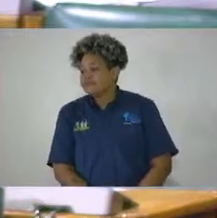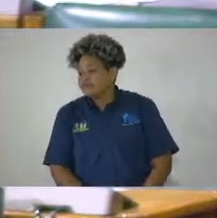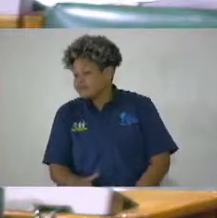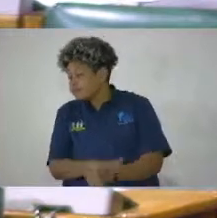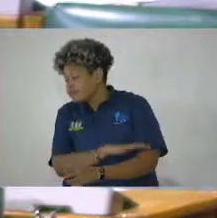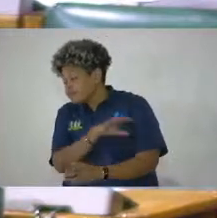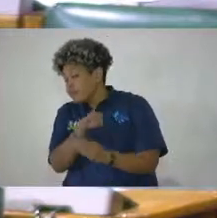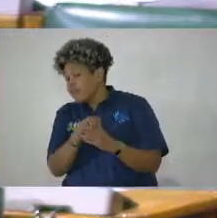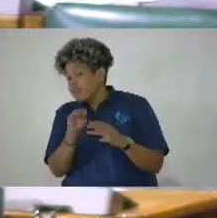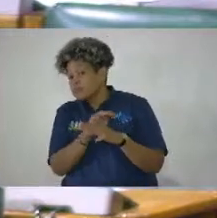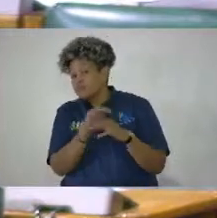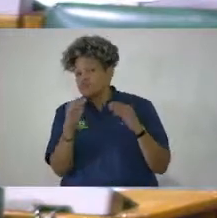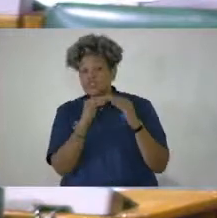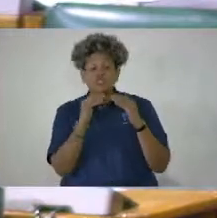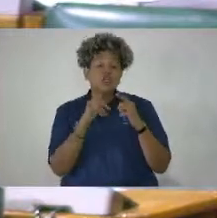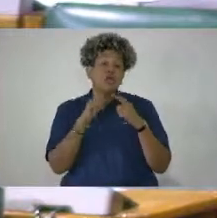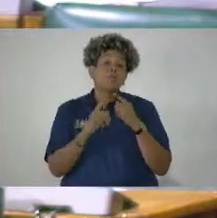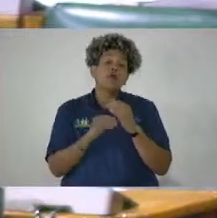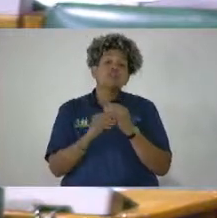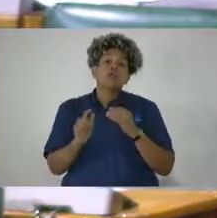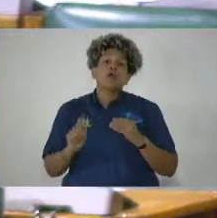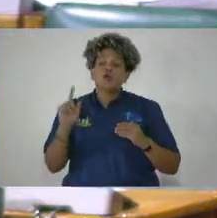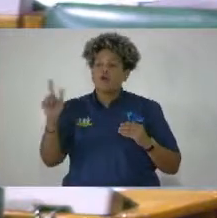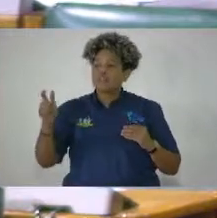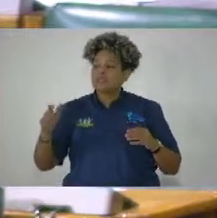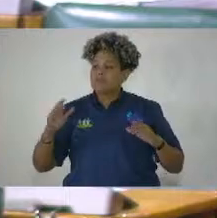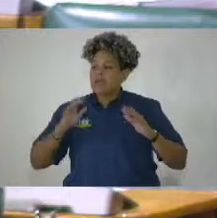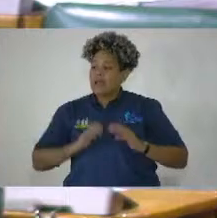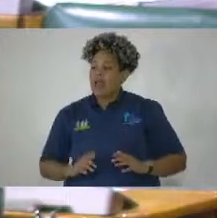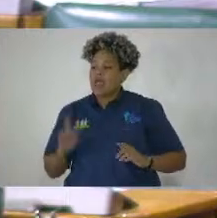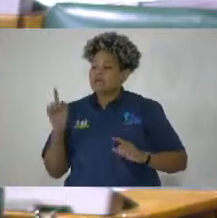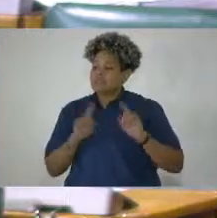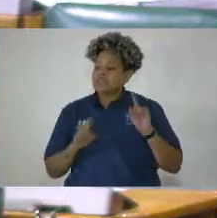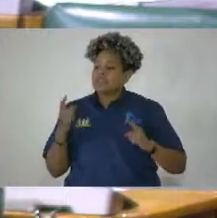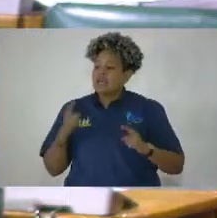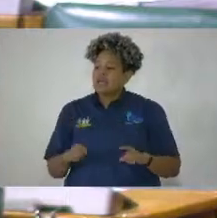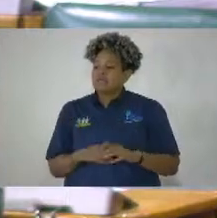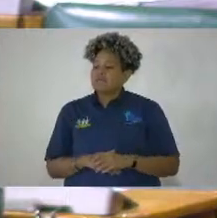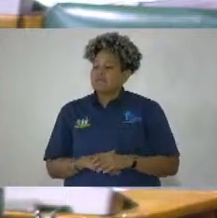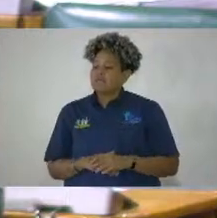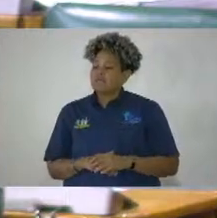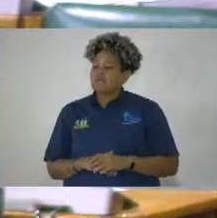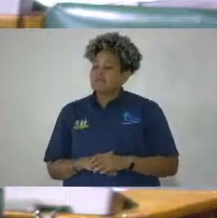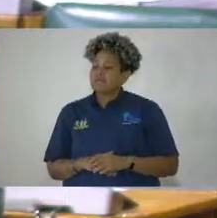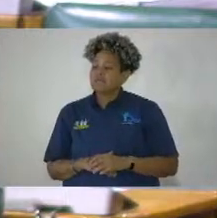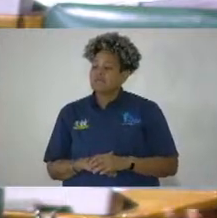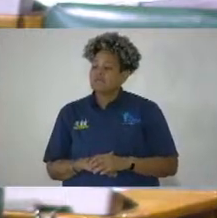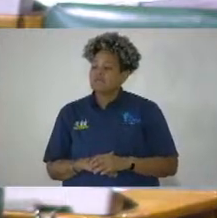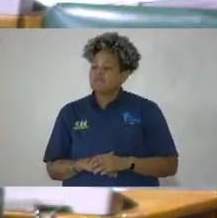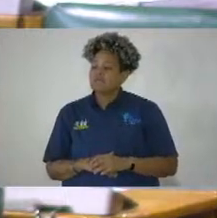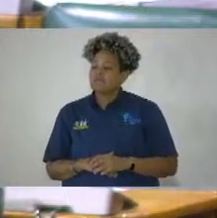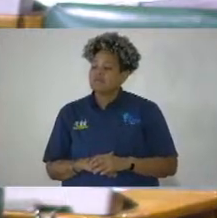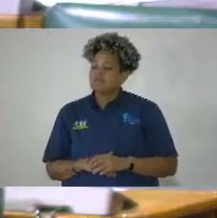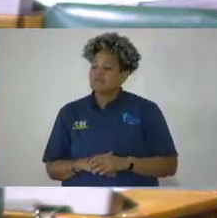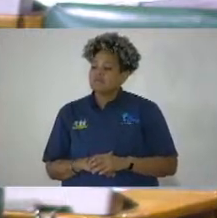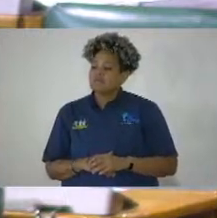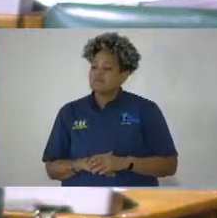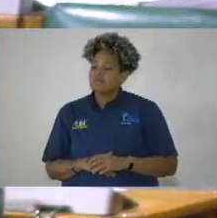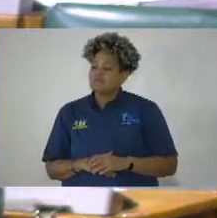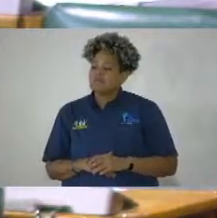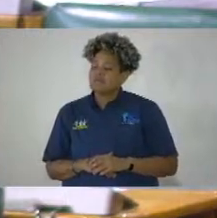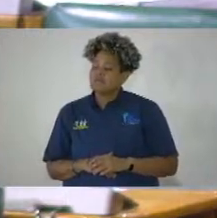of Justice and the ultimate clients. Now, Mr. Speaker, just, we use, obviously,